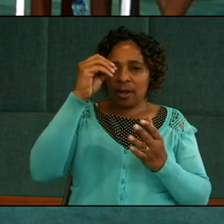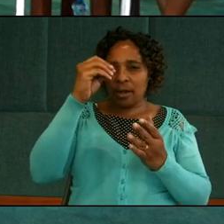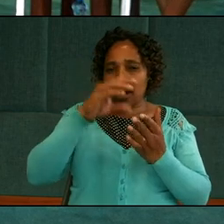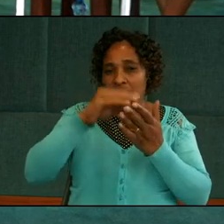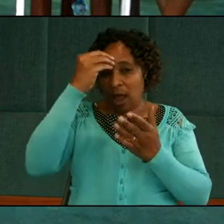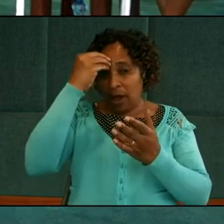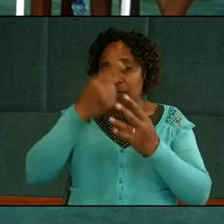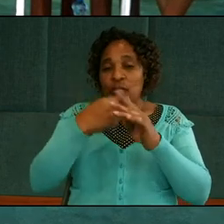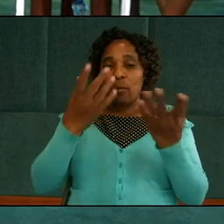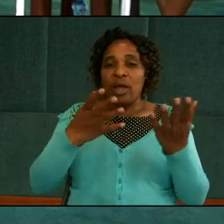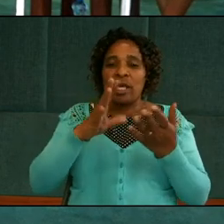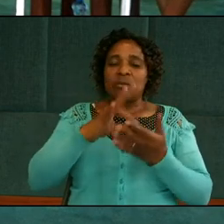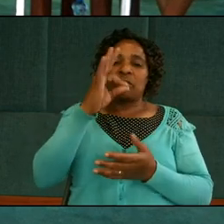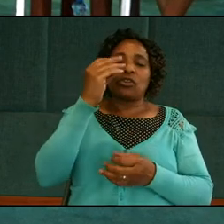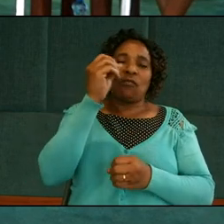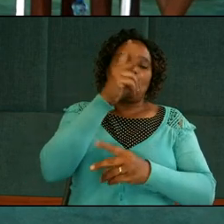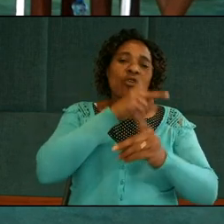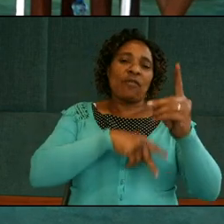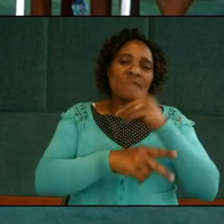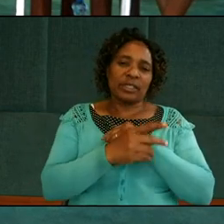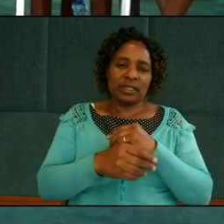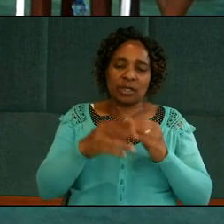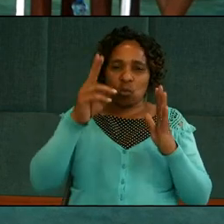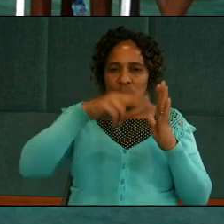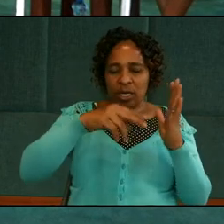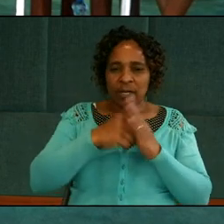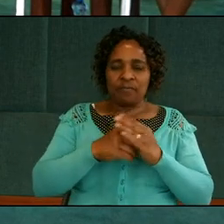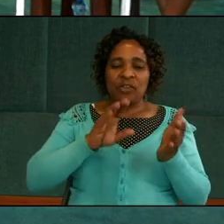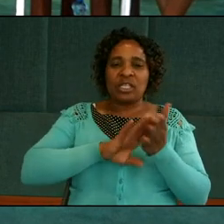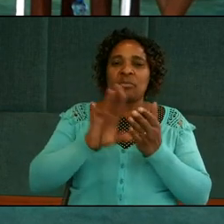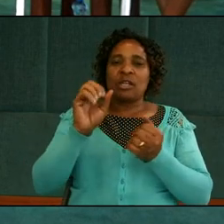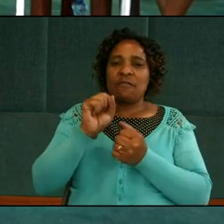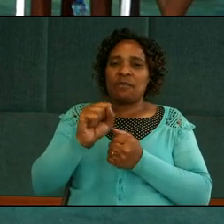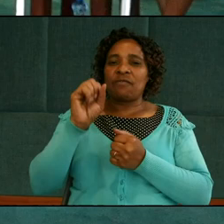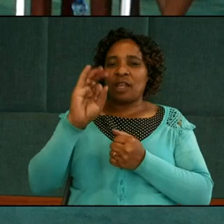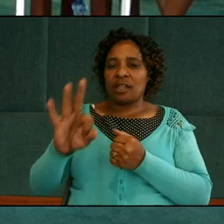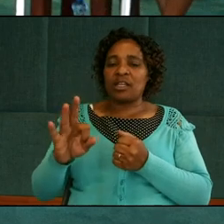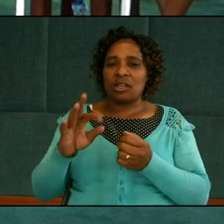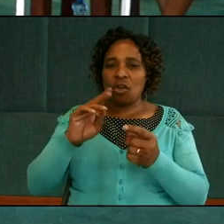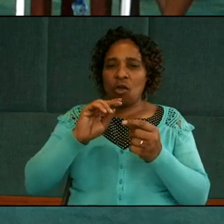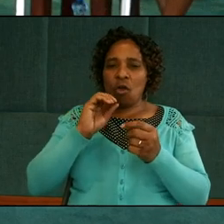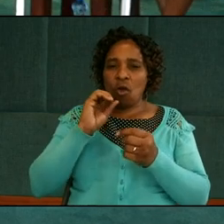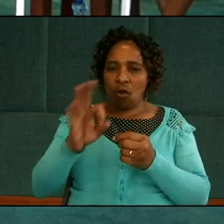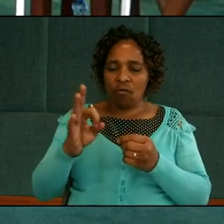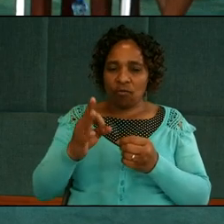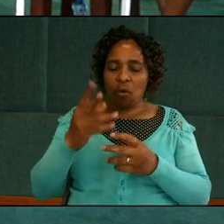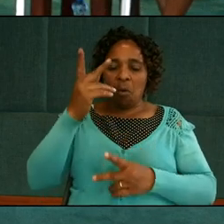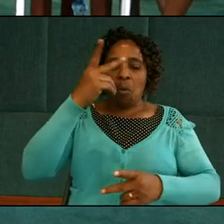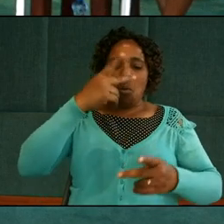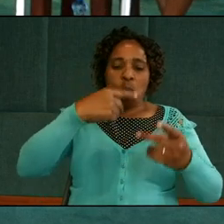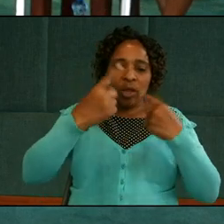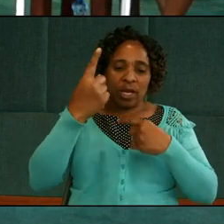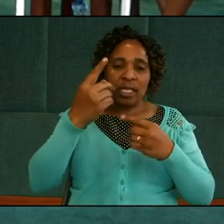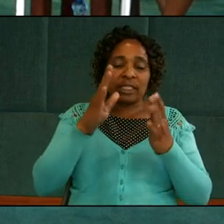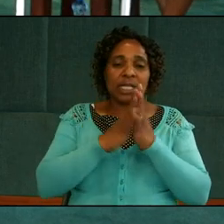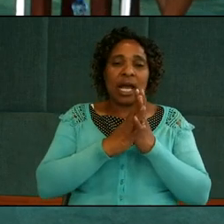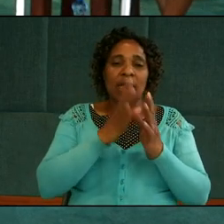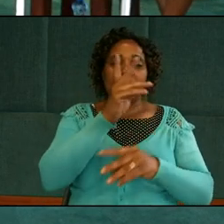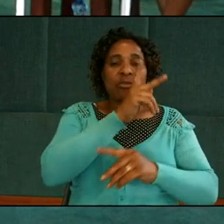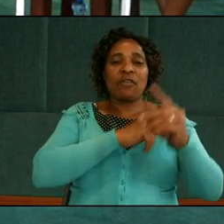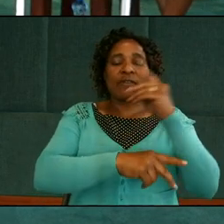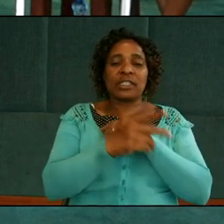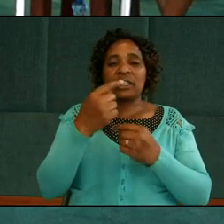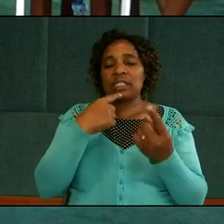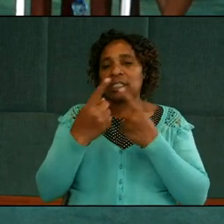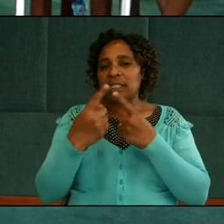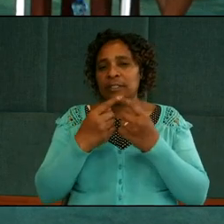this flashlight. We were reading chapter 53 of Patriarchs and Prophets. Okay, it says,